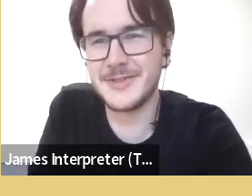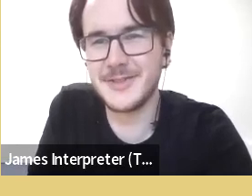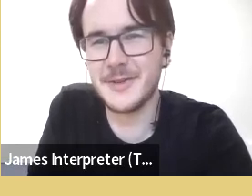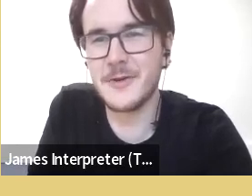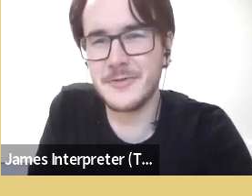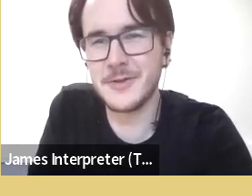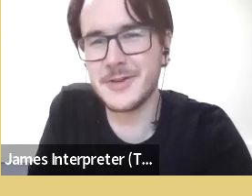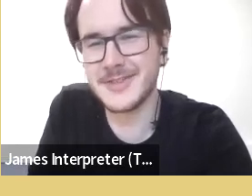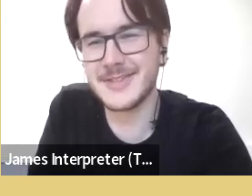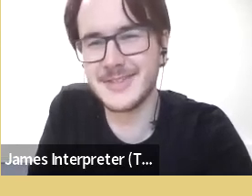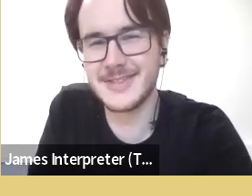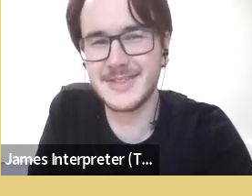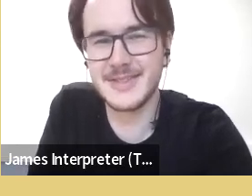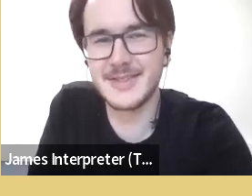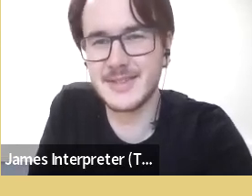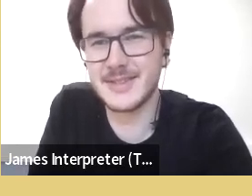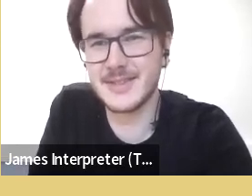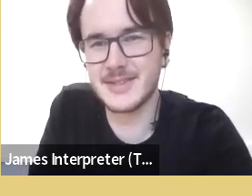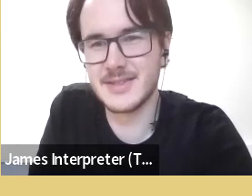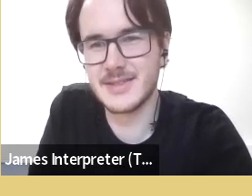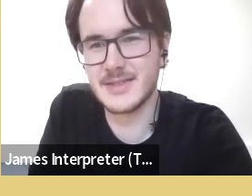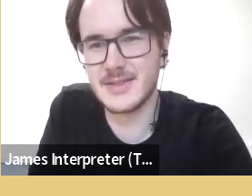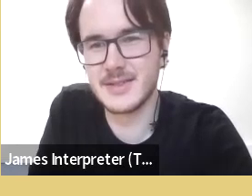Food. Or food.